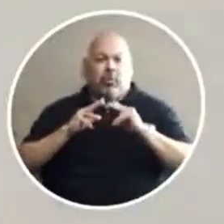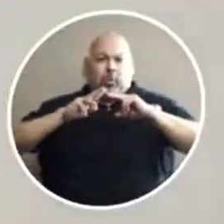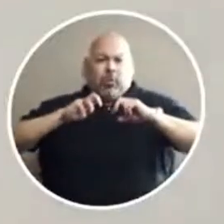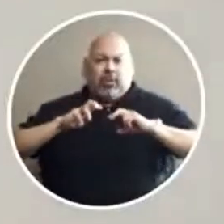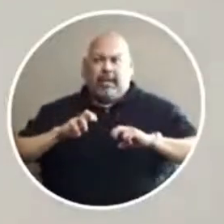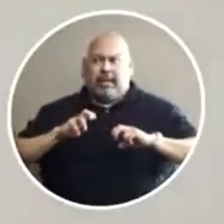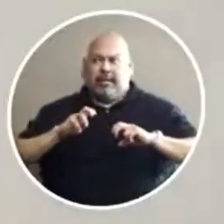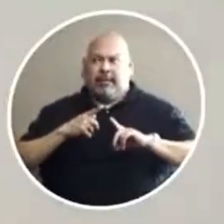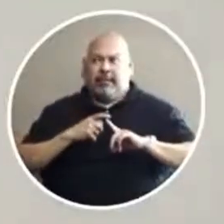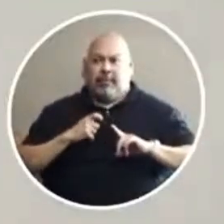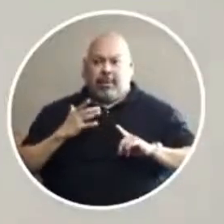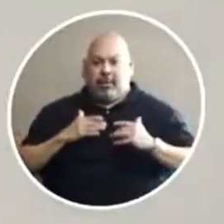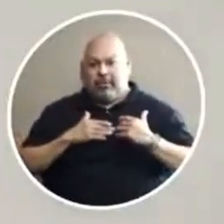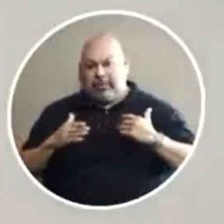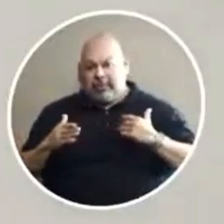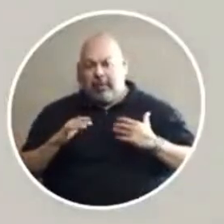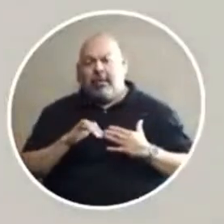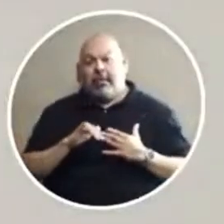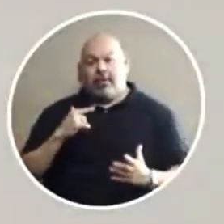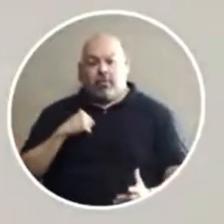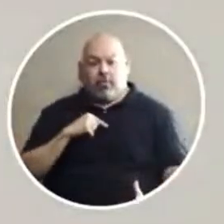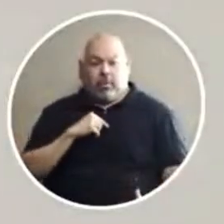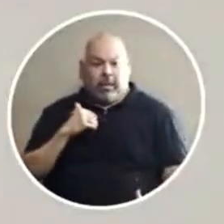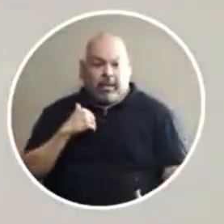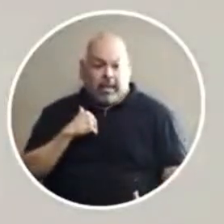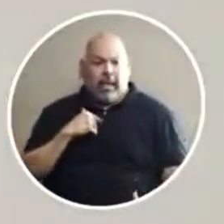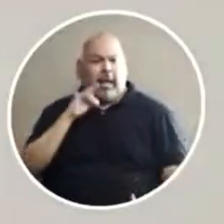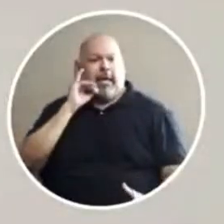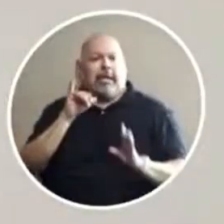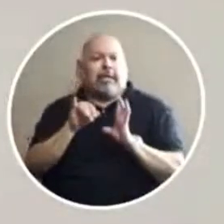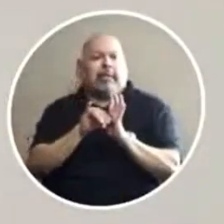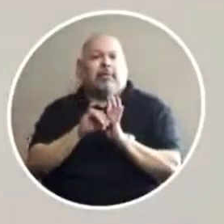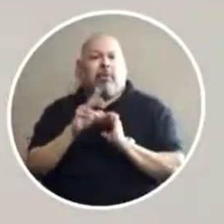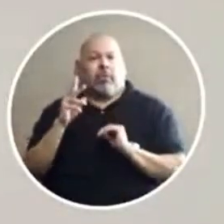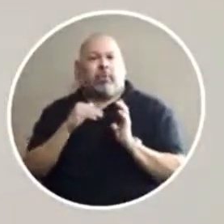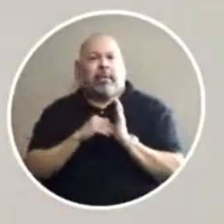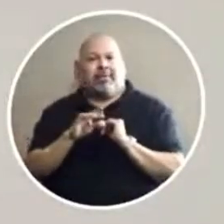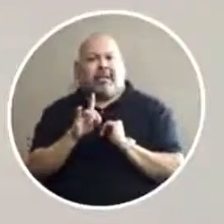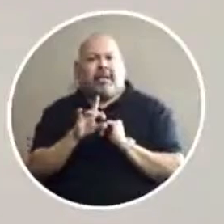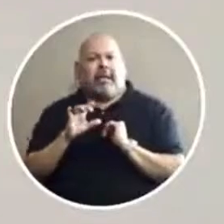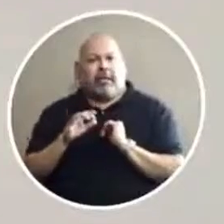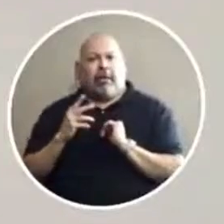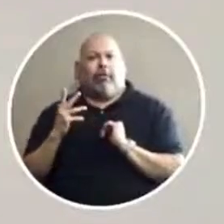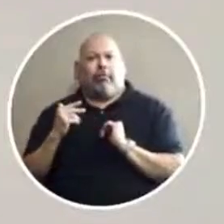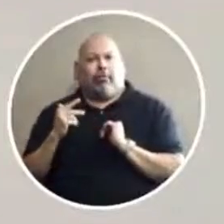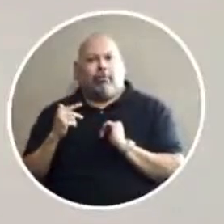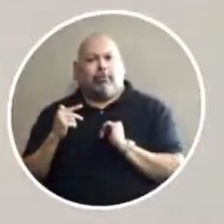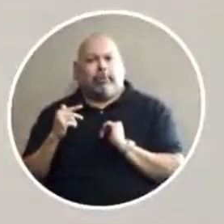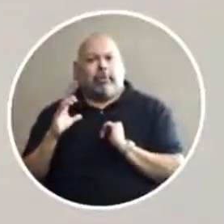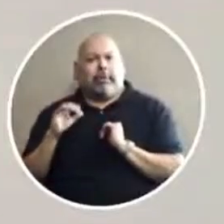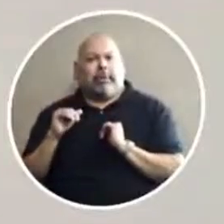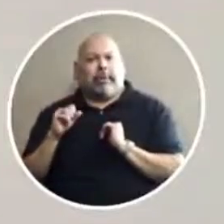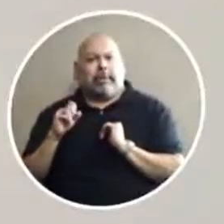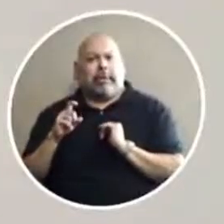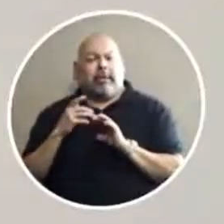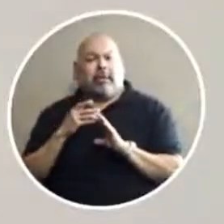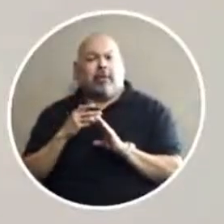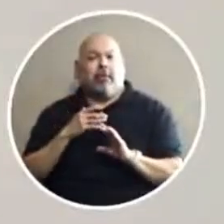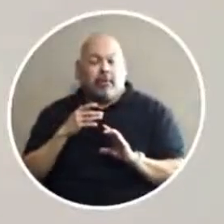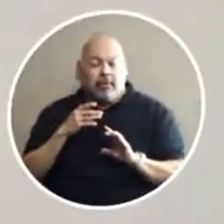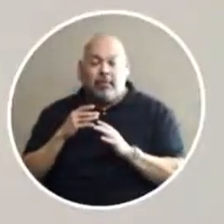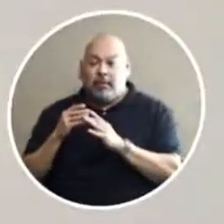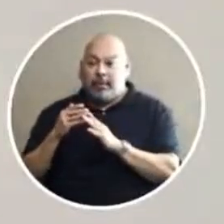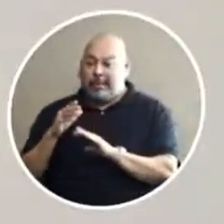analysis from here on, that we had identified 2,813 cases reported